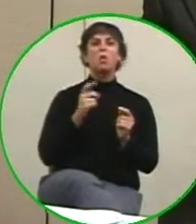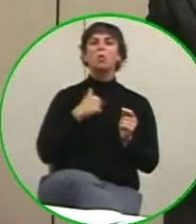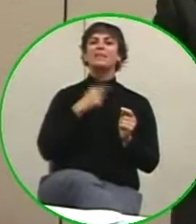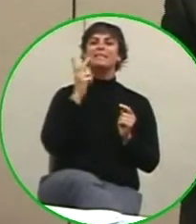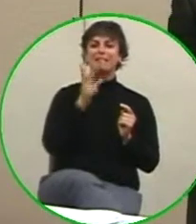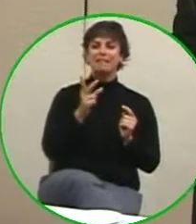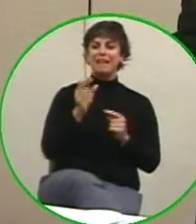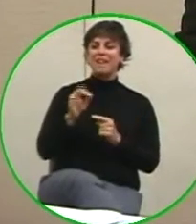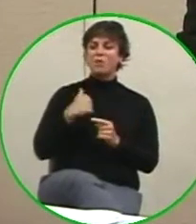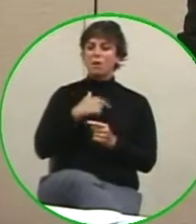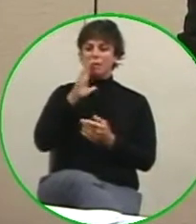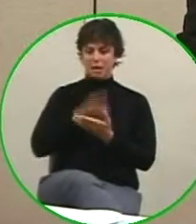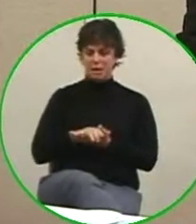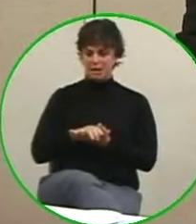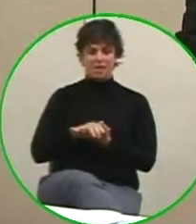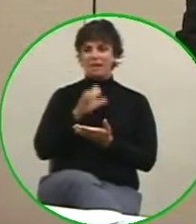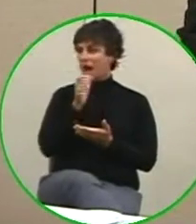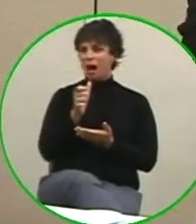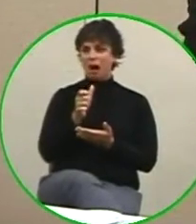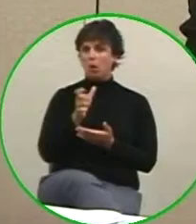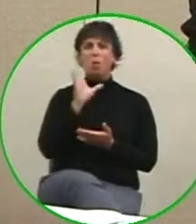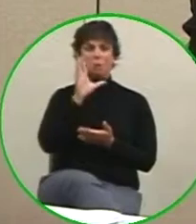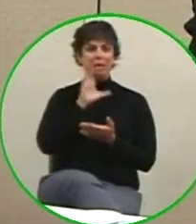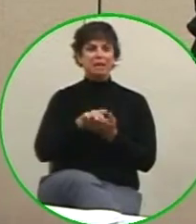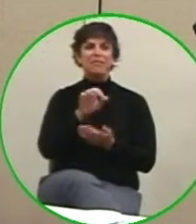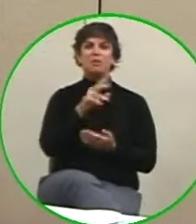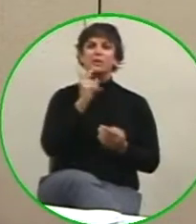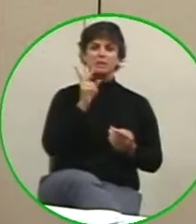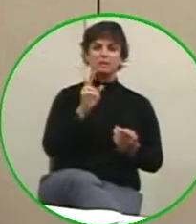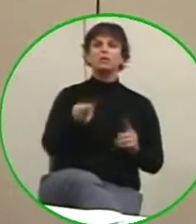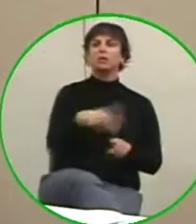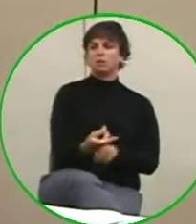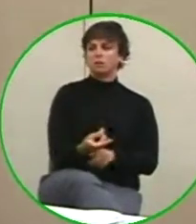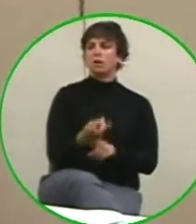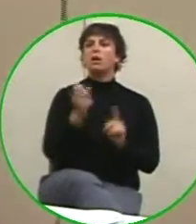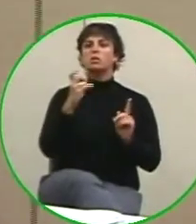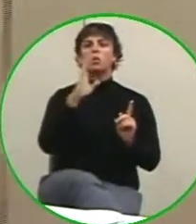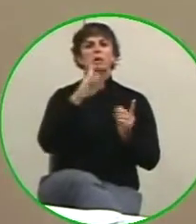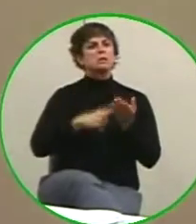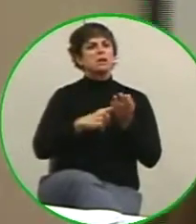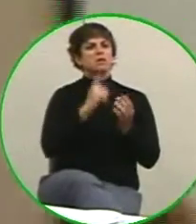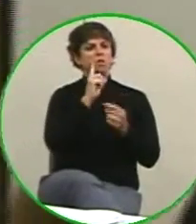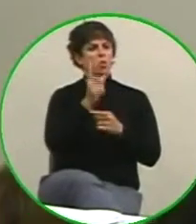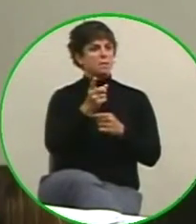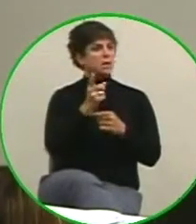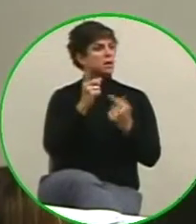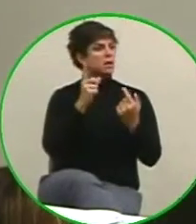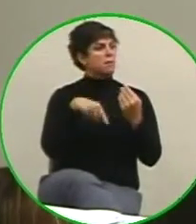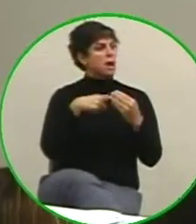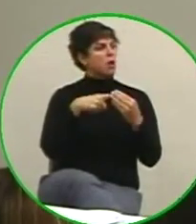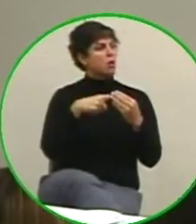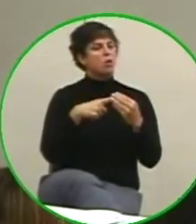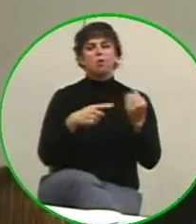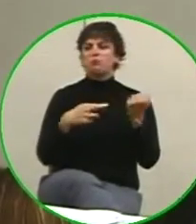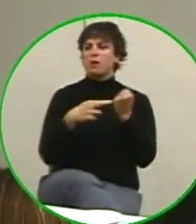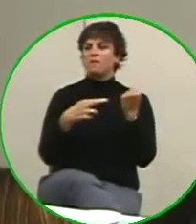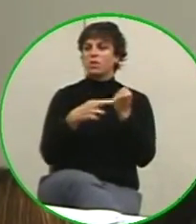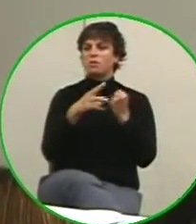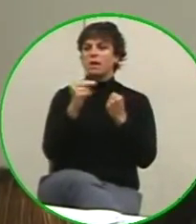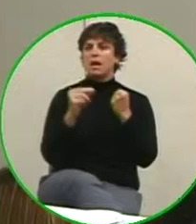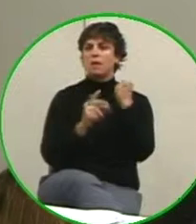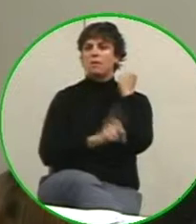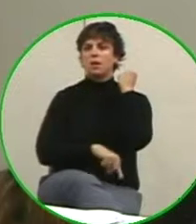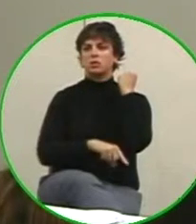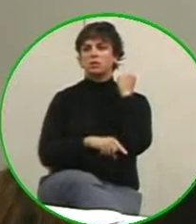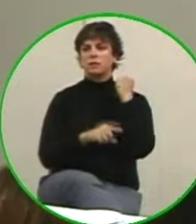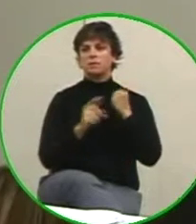we believe it, not we believe it if we see it. So we're going to talk just for a minute here about reinforcement and punishment,